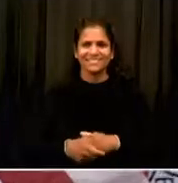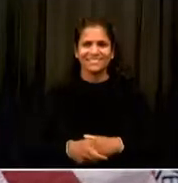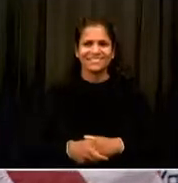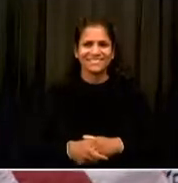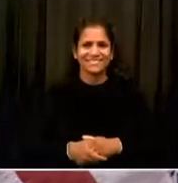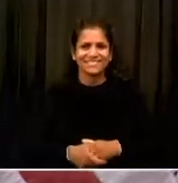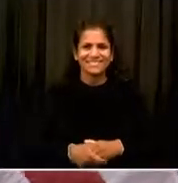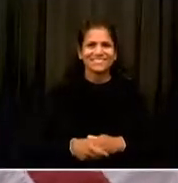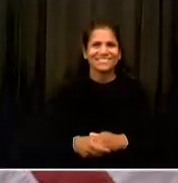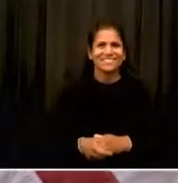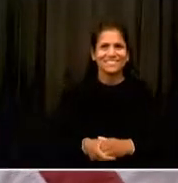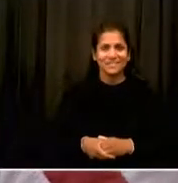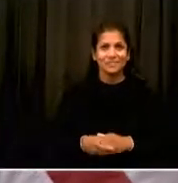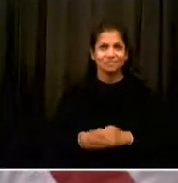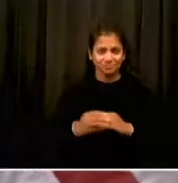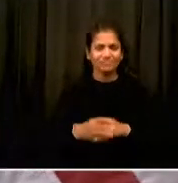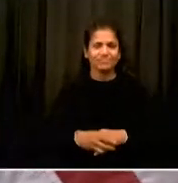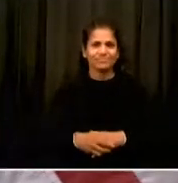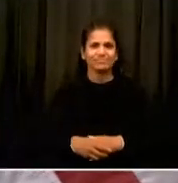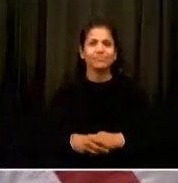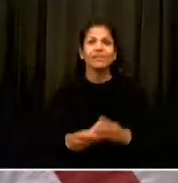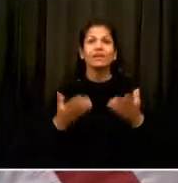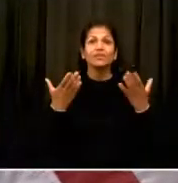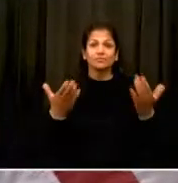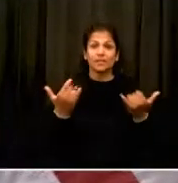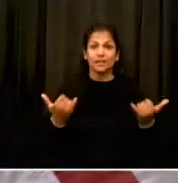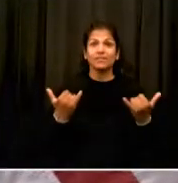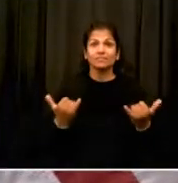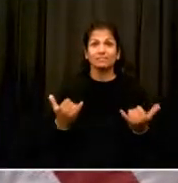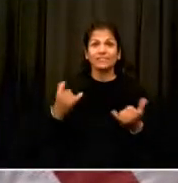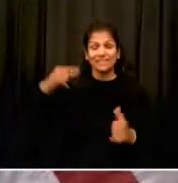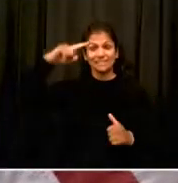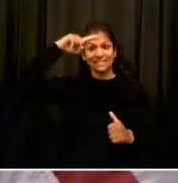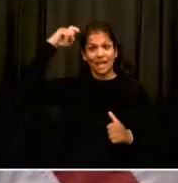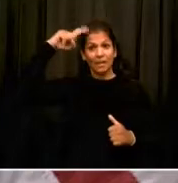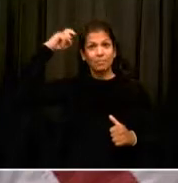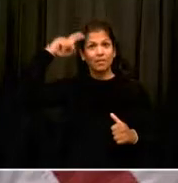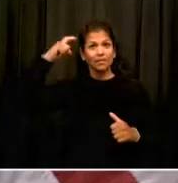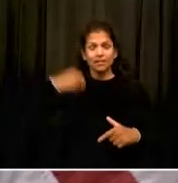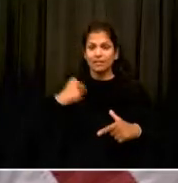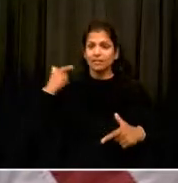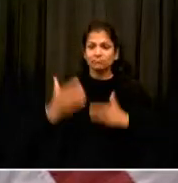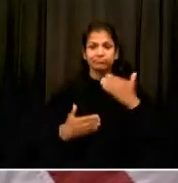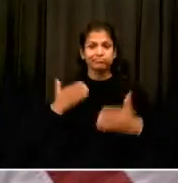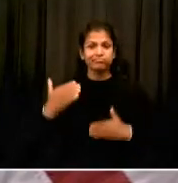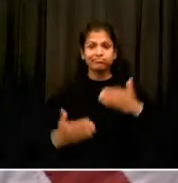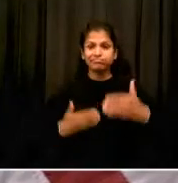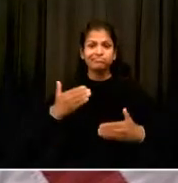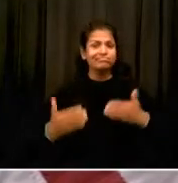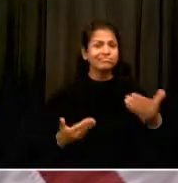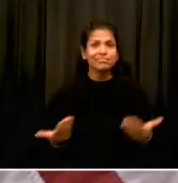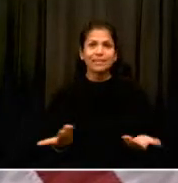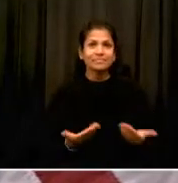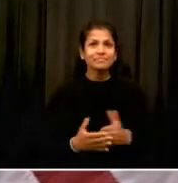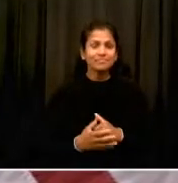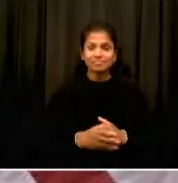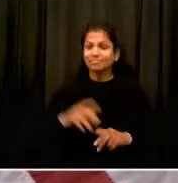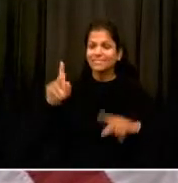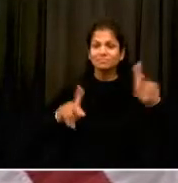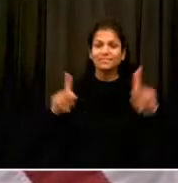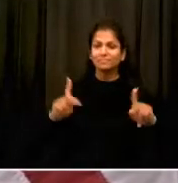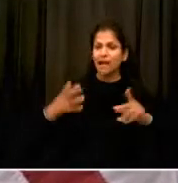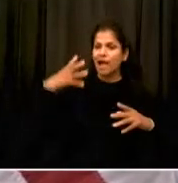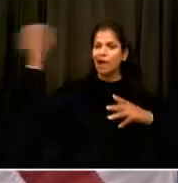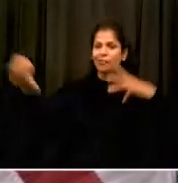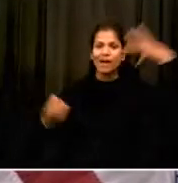Part of summer, and people are more and more out and about this city. We see some really good, positive